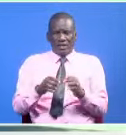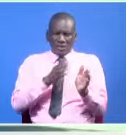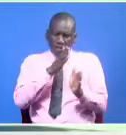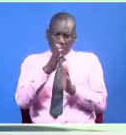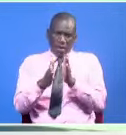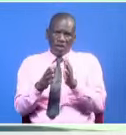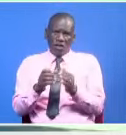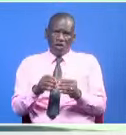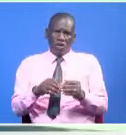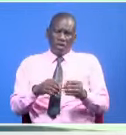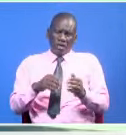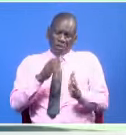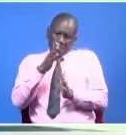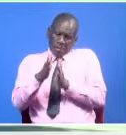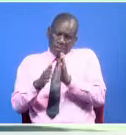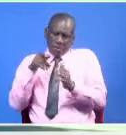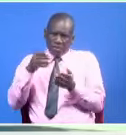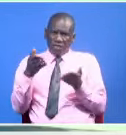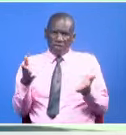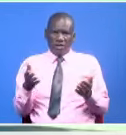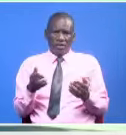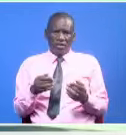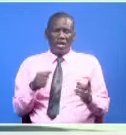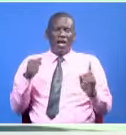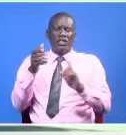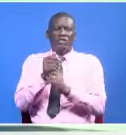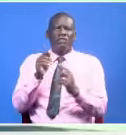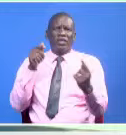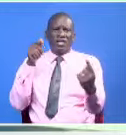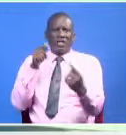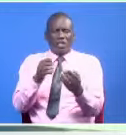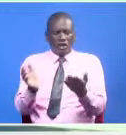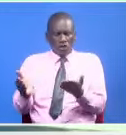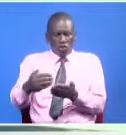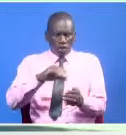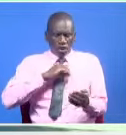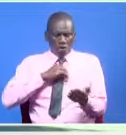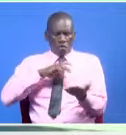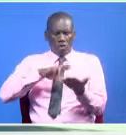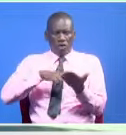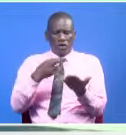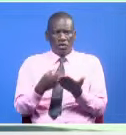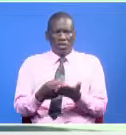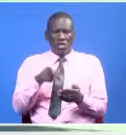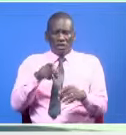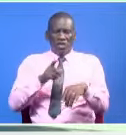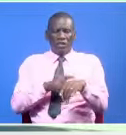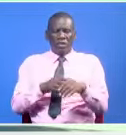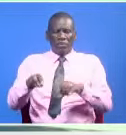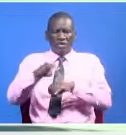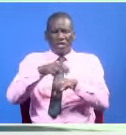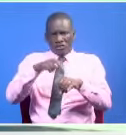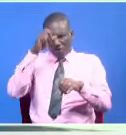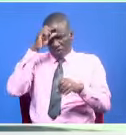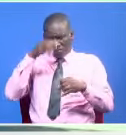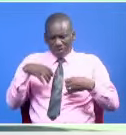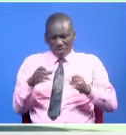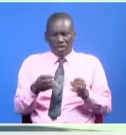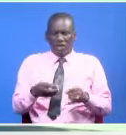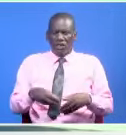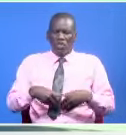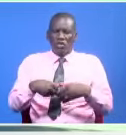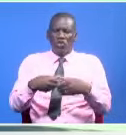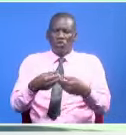baking their cakes, hitting targets, I should say, in raising their own revenues at a time when the national government is struggling to feed them